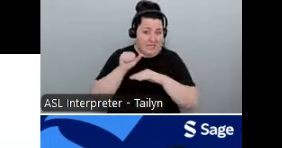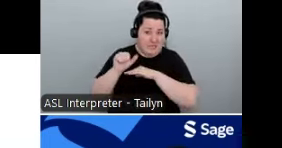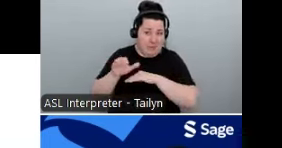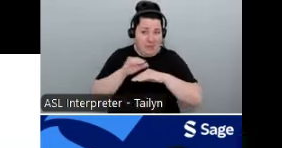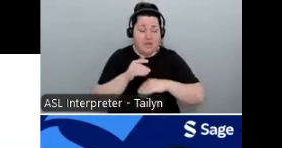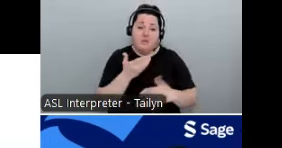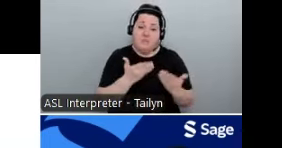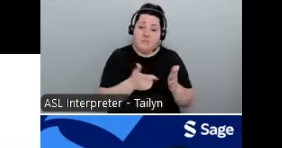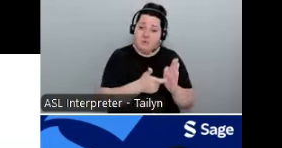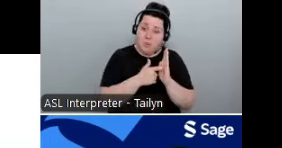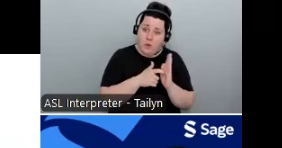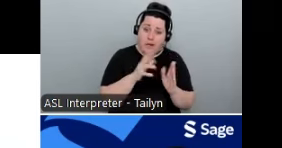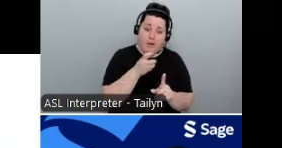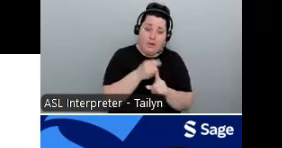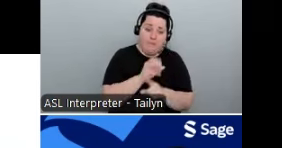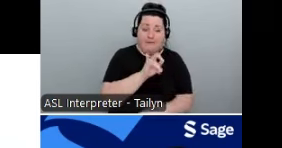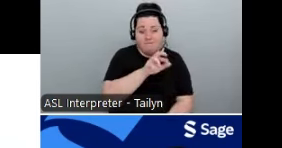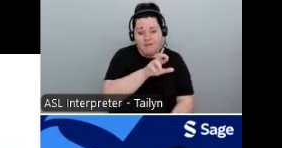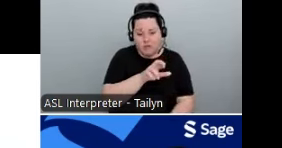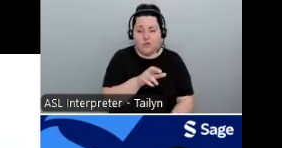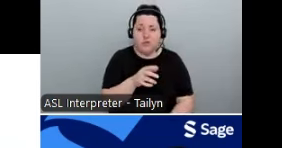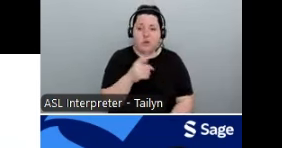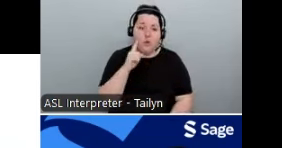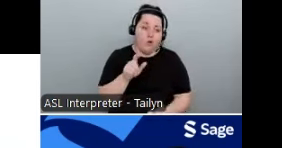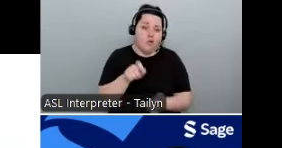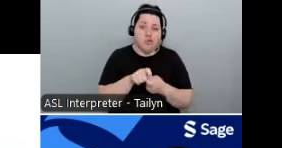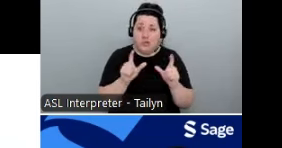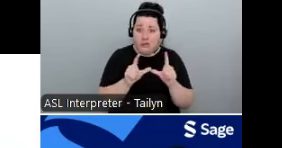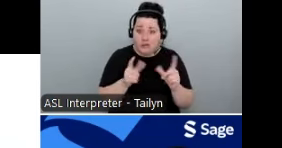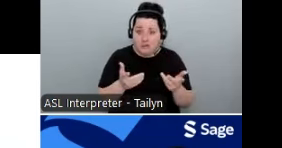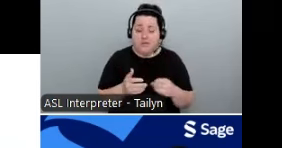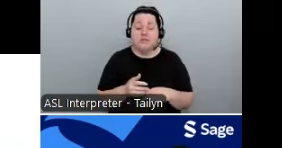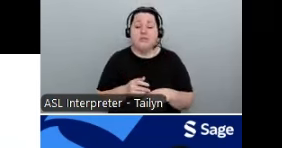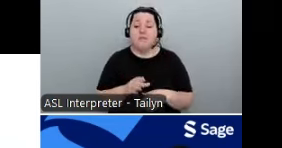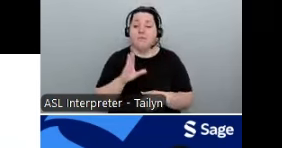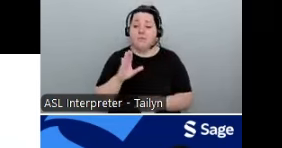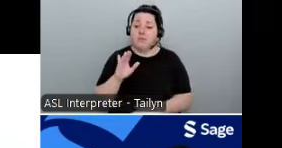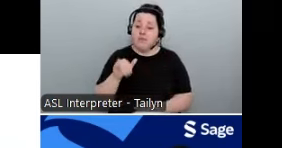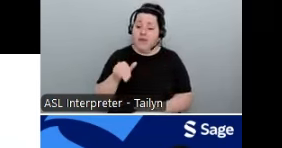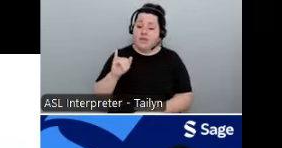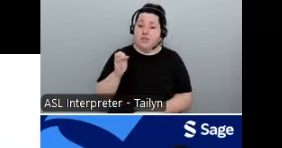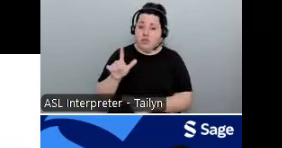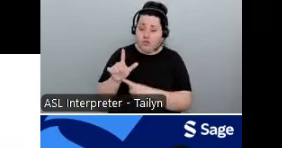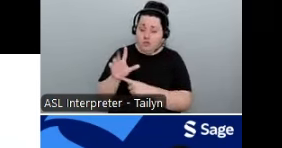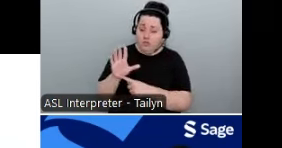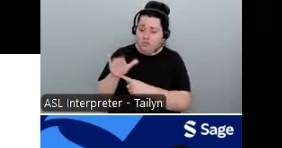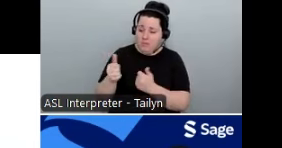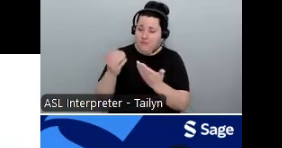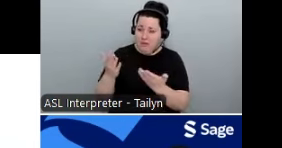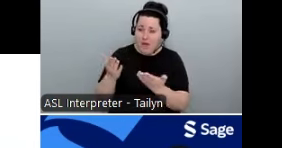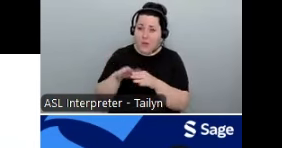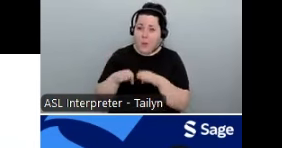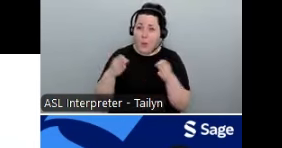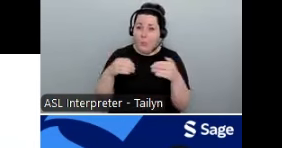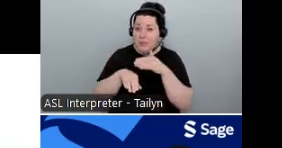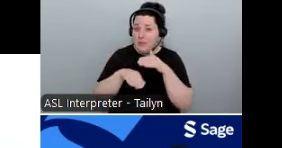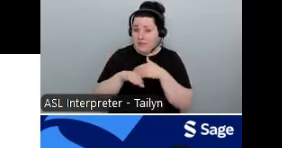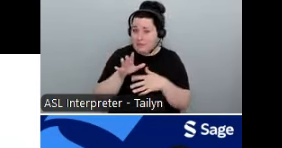require impact factor or a certain license? Does the journal you are looking at provide an open access